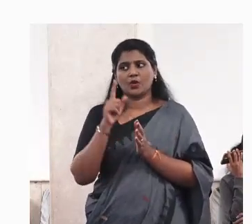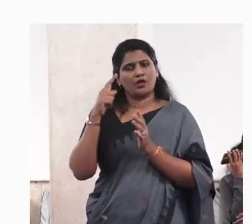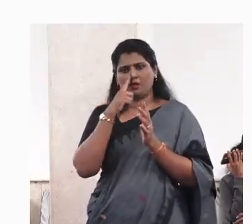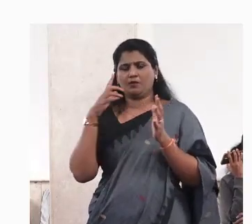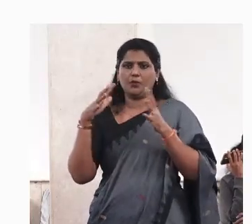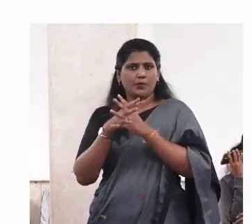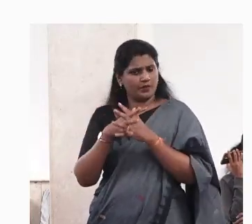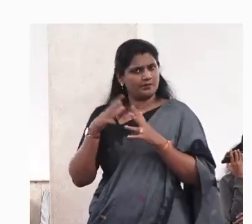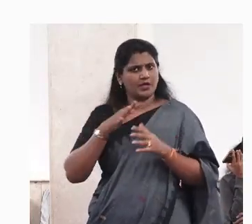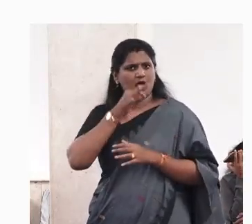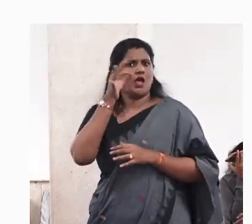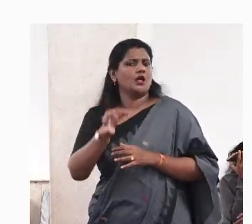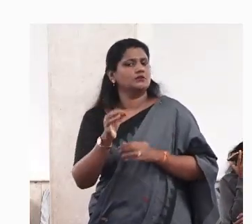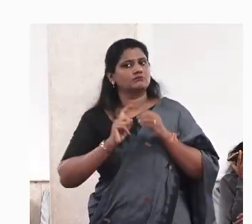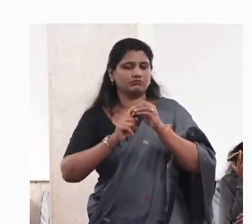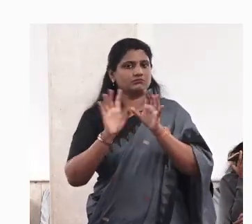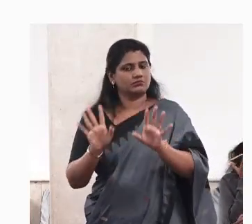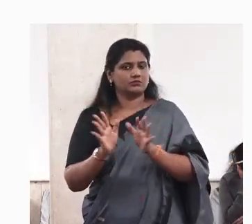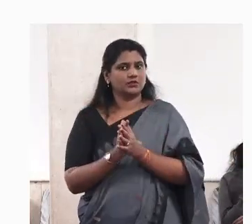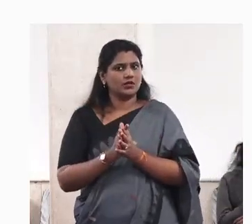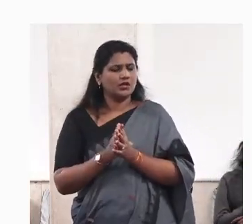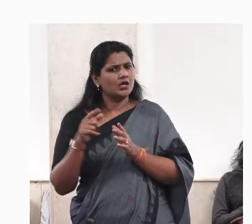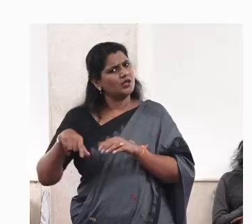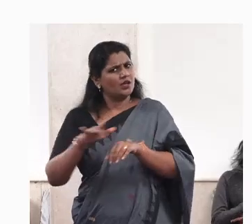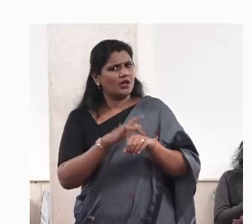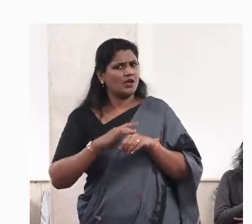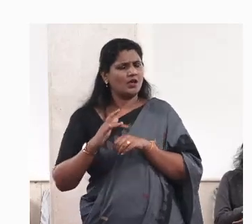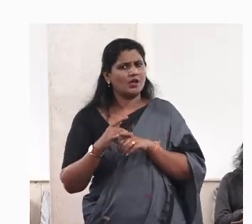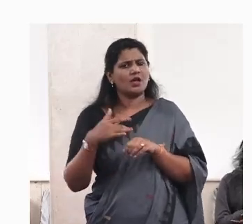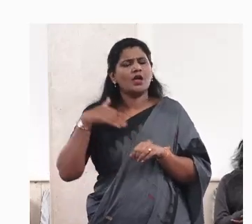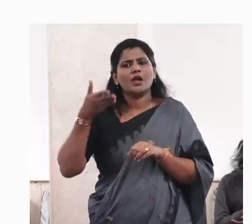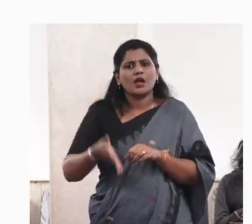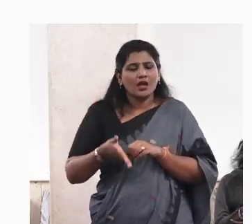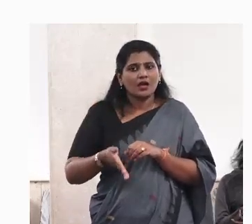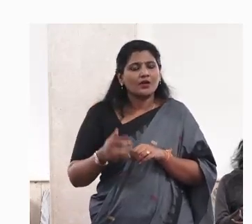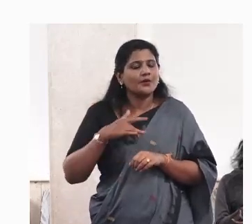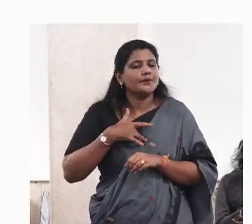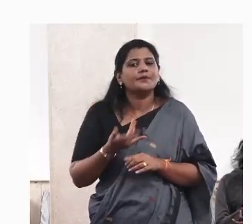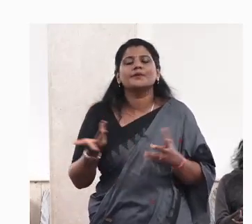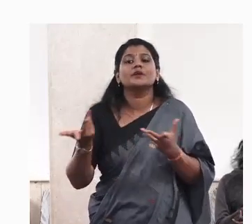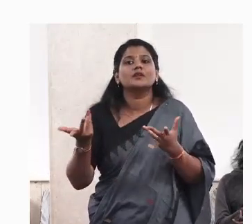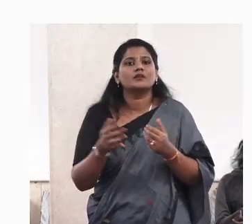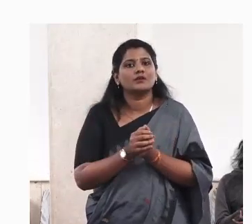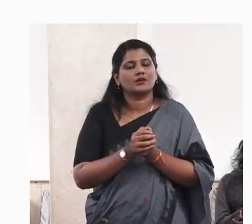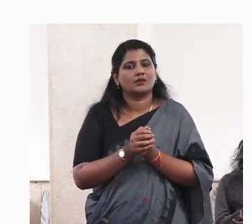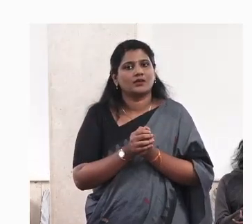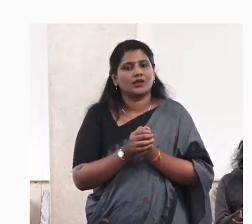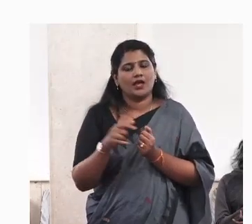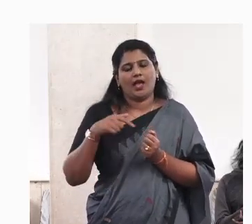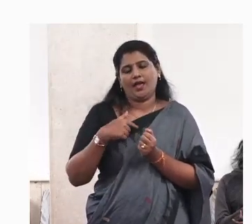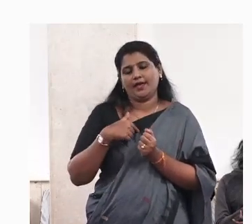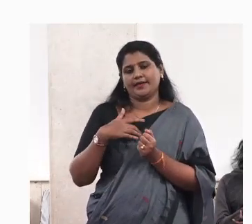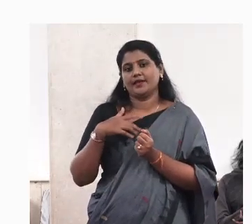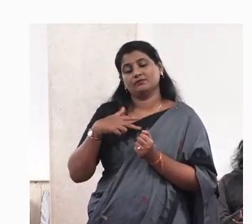women, when we asked the question, so you've been through this experience now, and what do you feel? She said, I